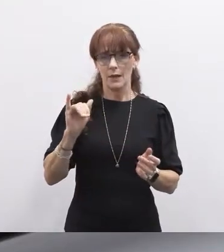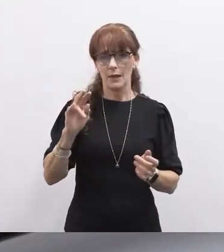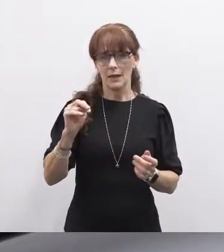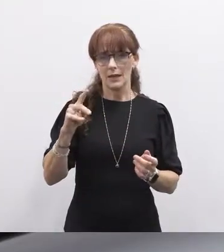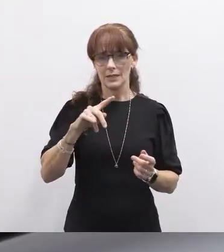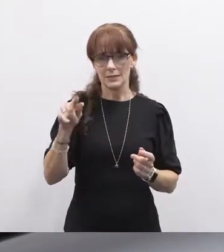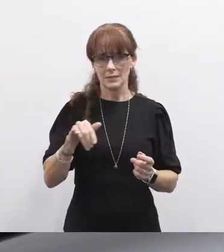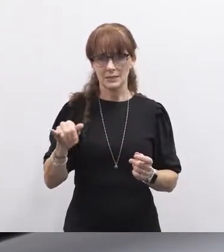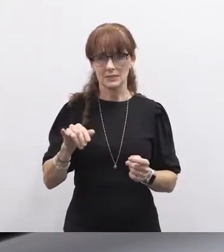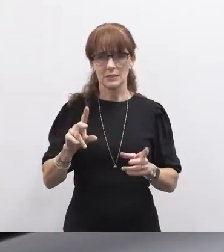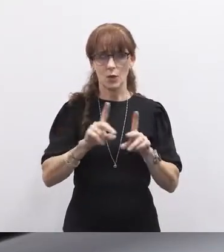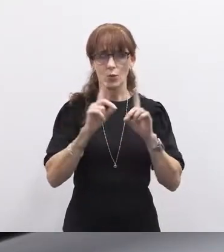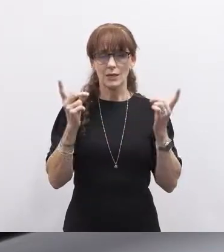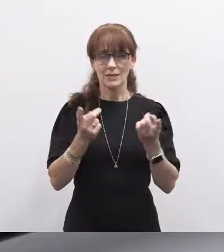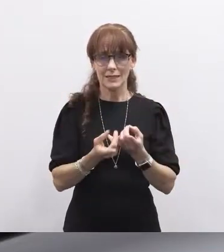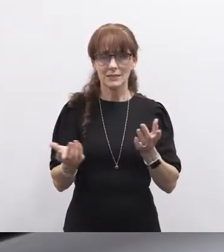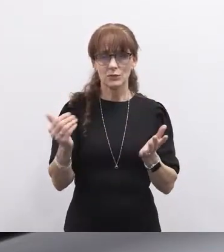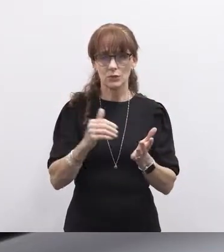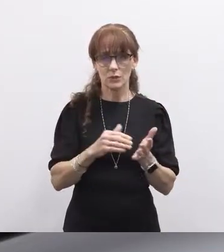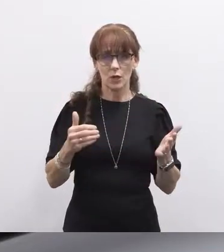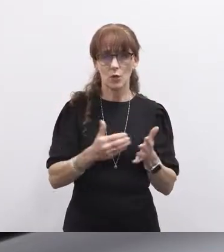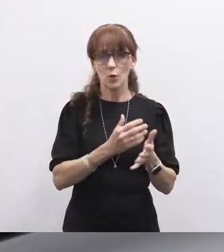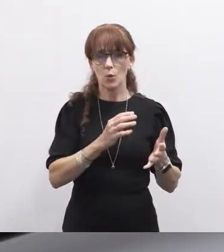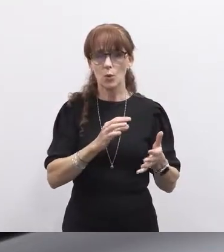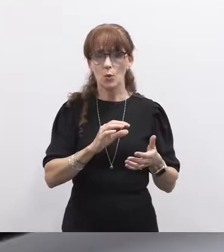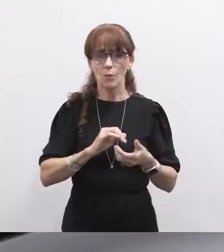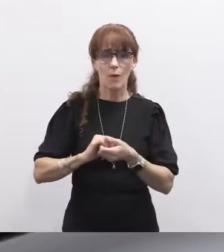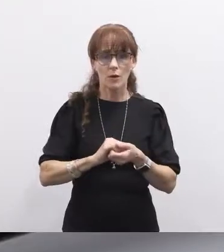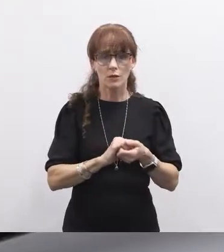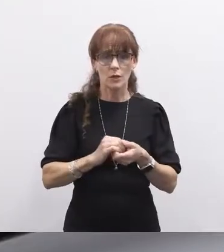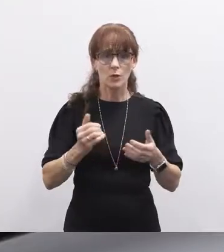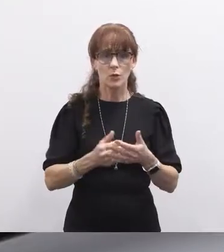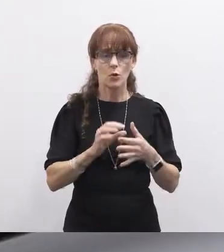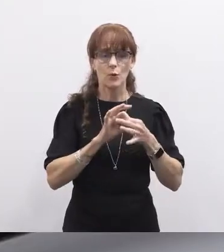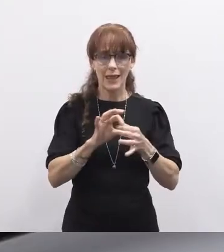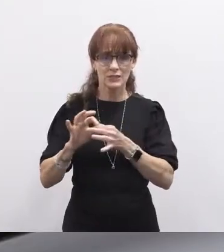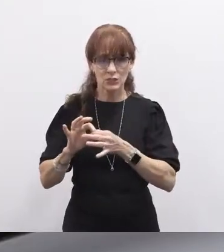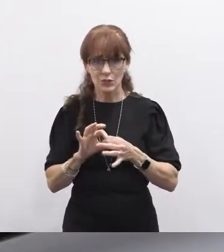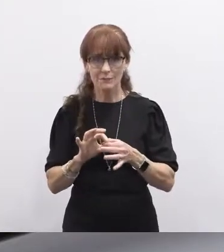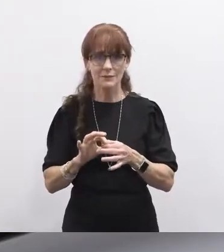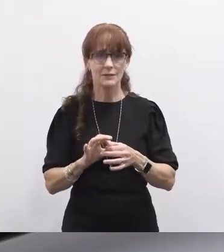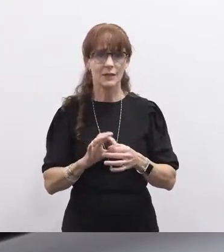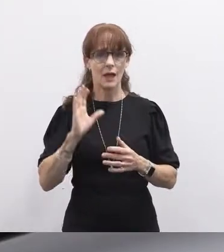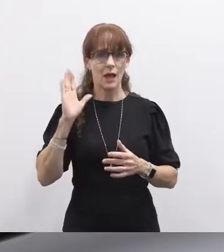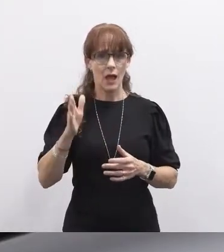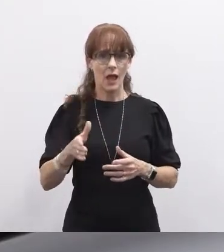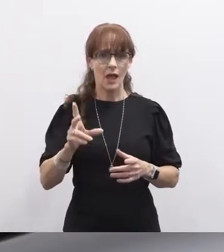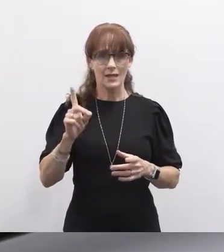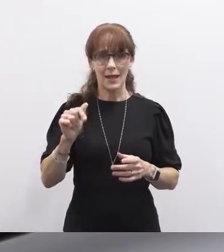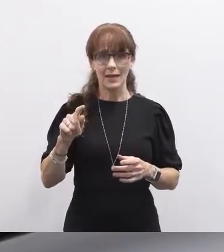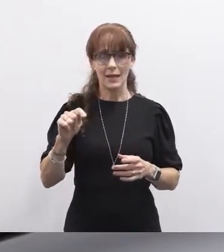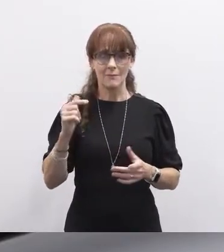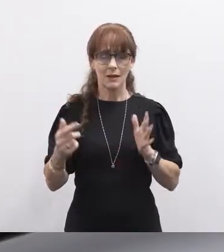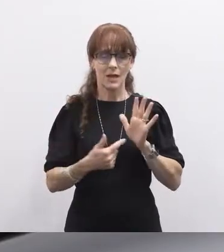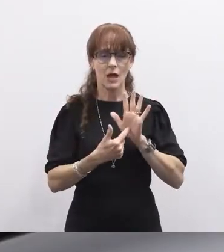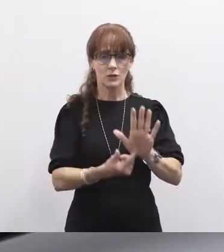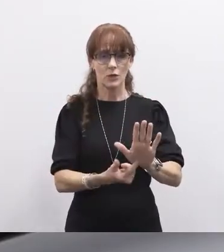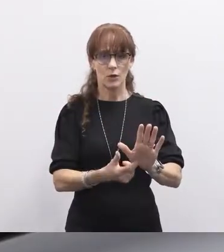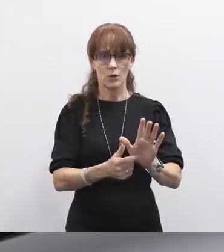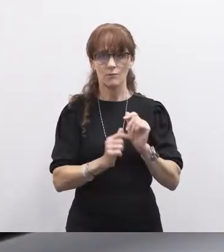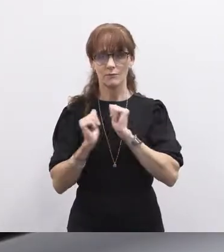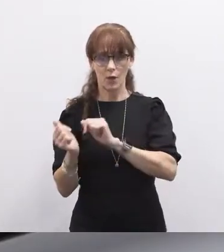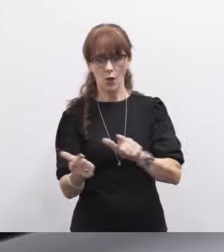So redistricting was an opportunity for new partnerships, for new relationships, and while the data may not reflect that in